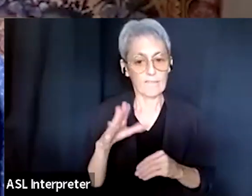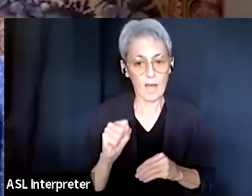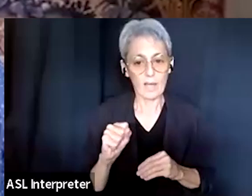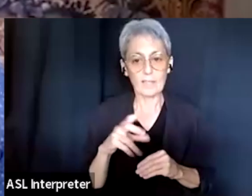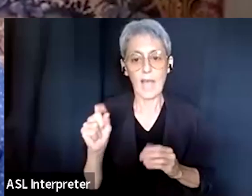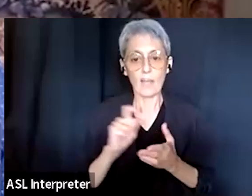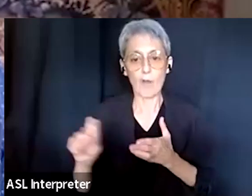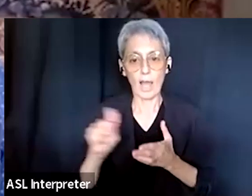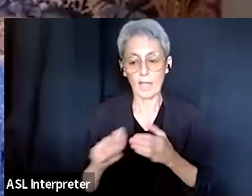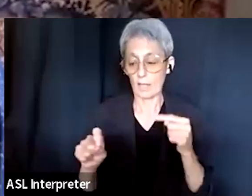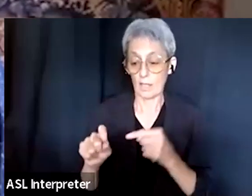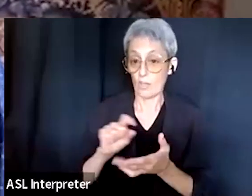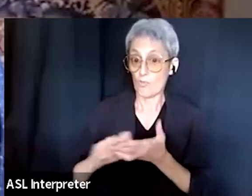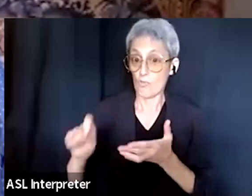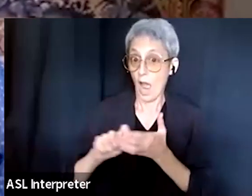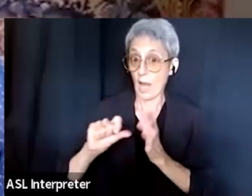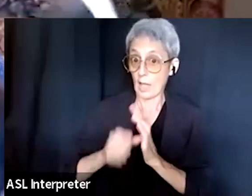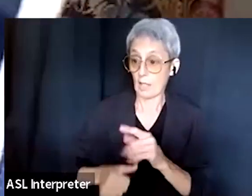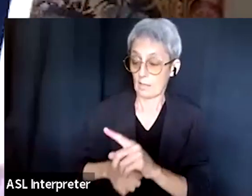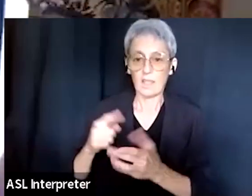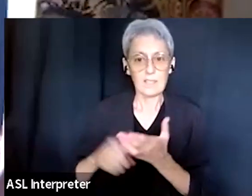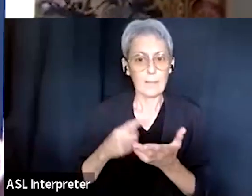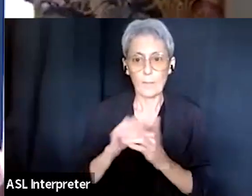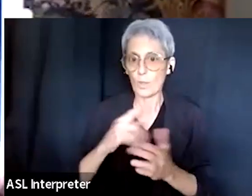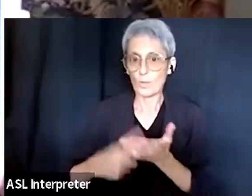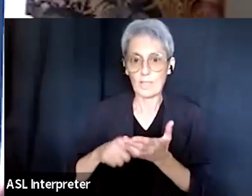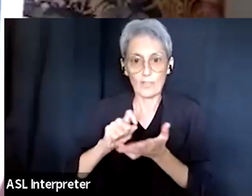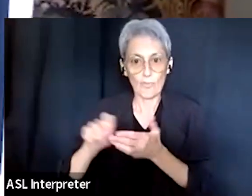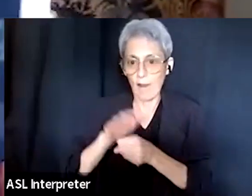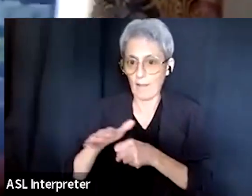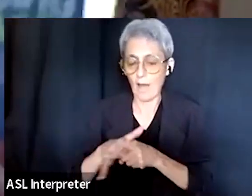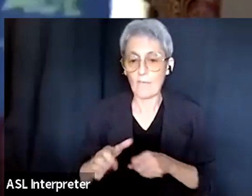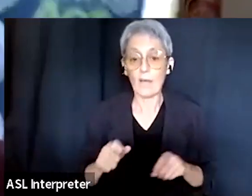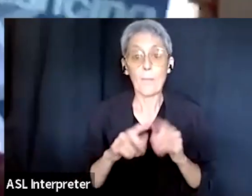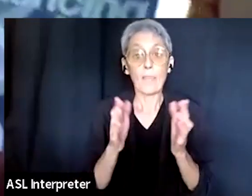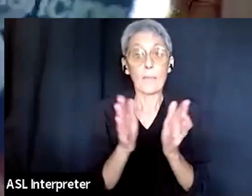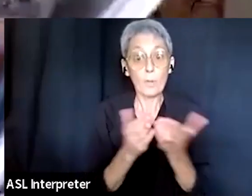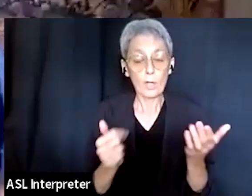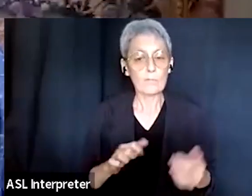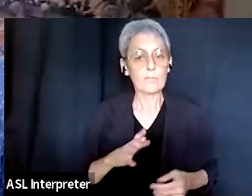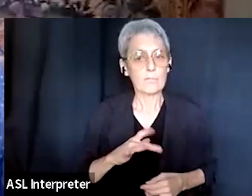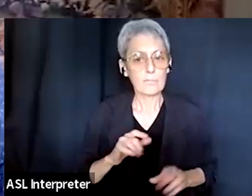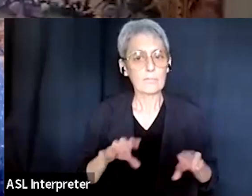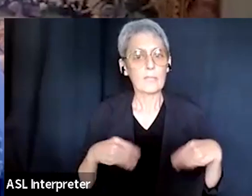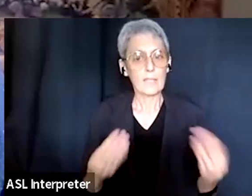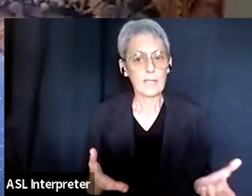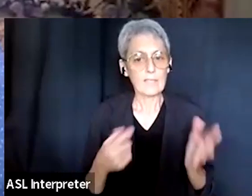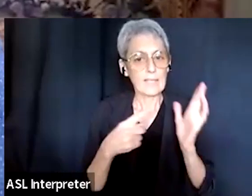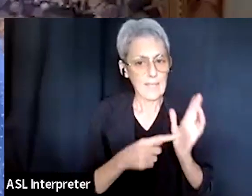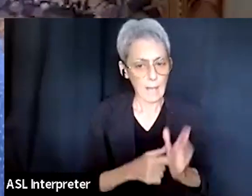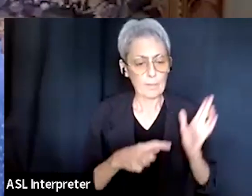emphasize writing. Sometimes we don't talk enough about writing, but the book does a nice job of giving actual examples of what it looks